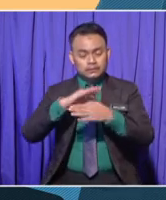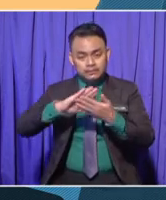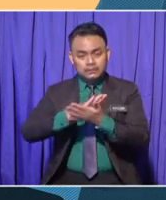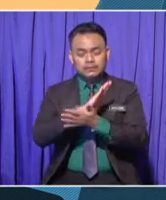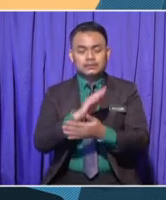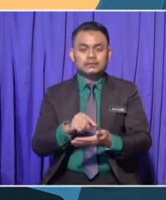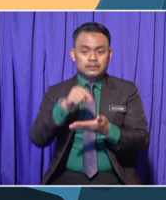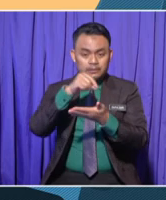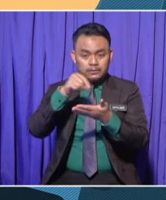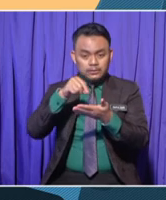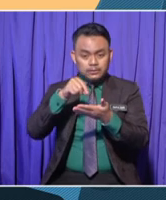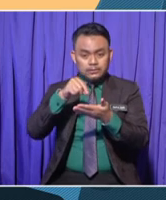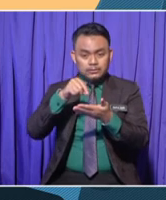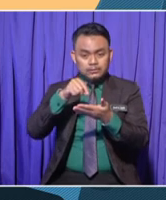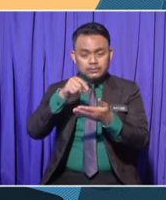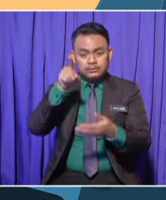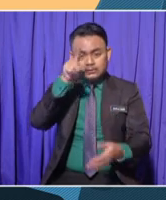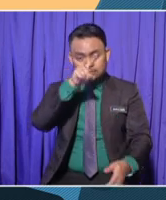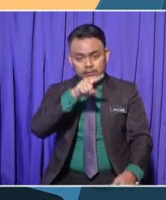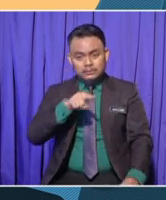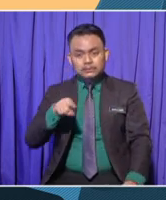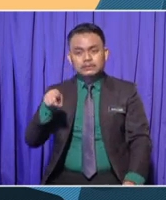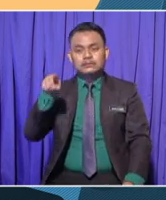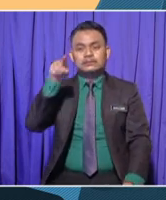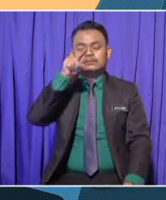Draw a medium circle.